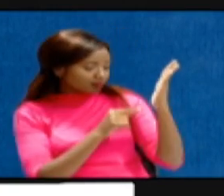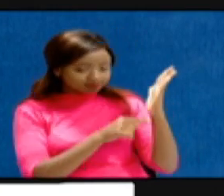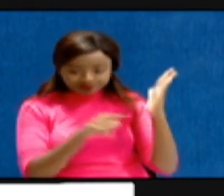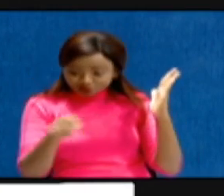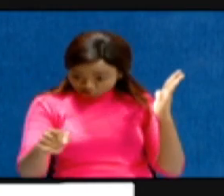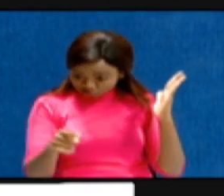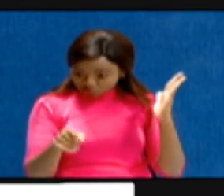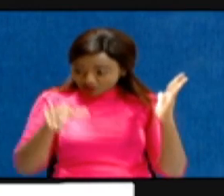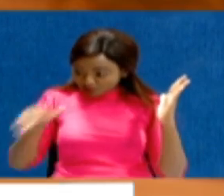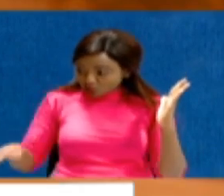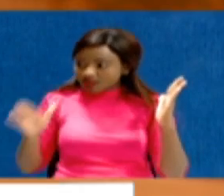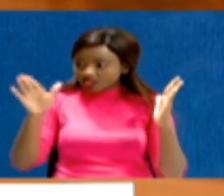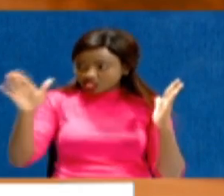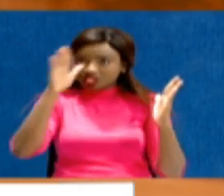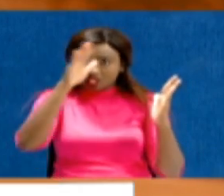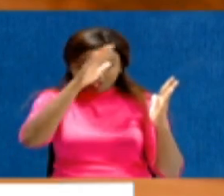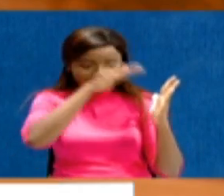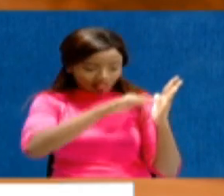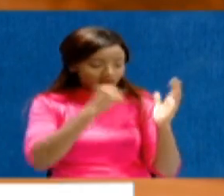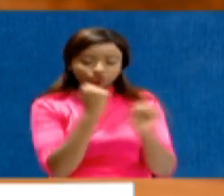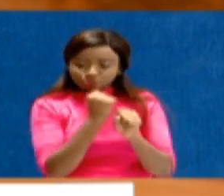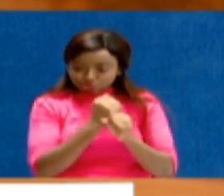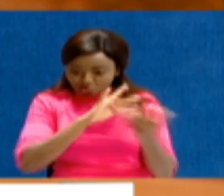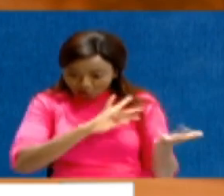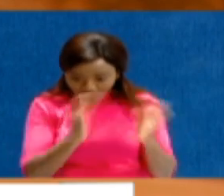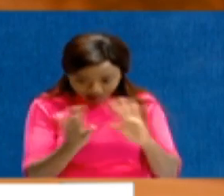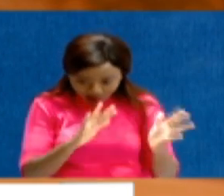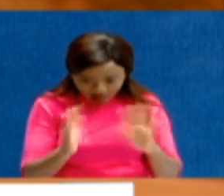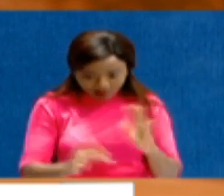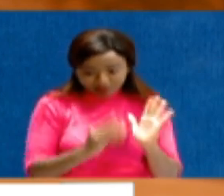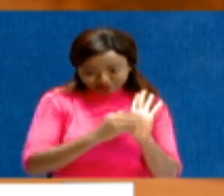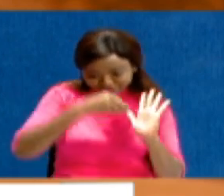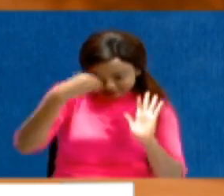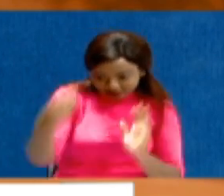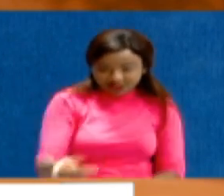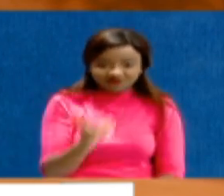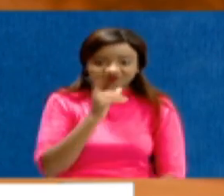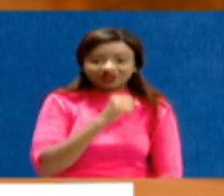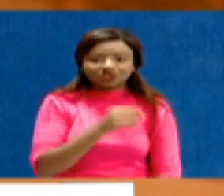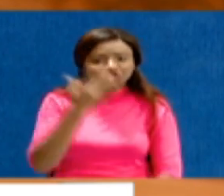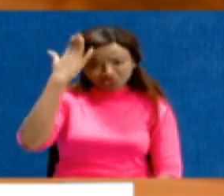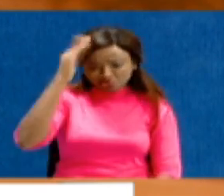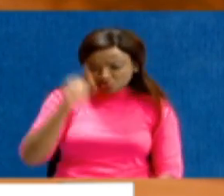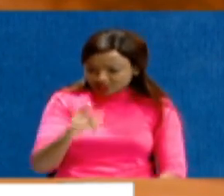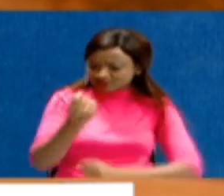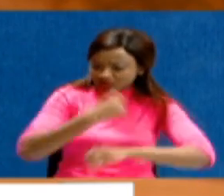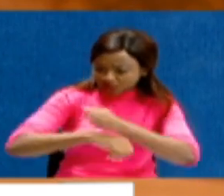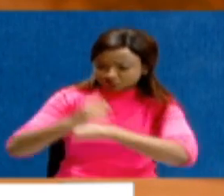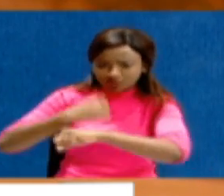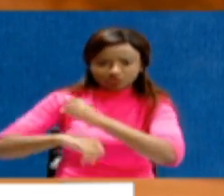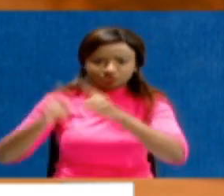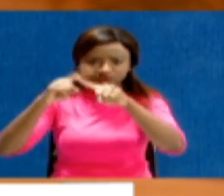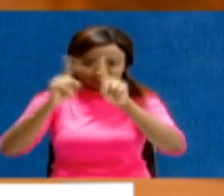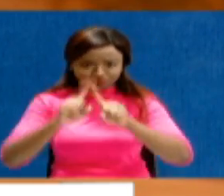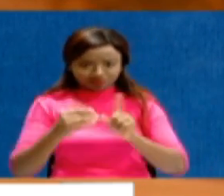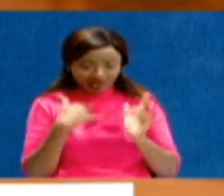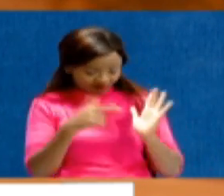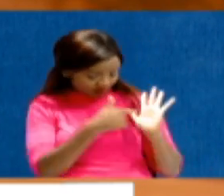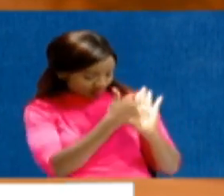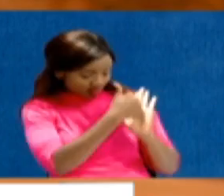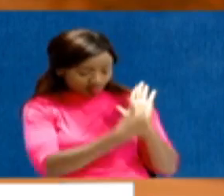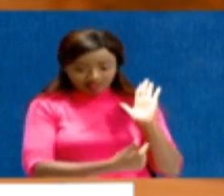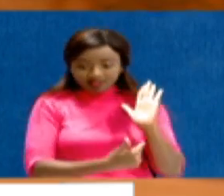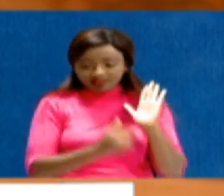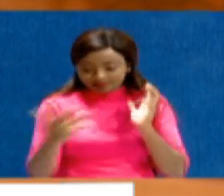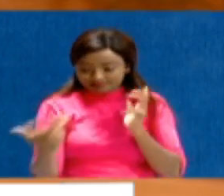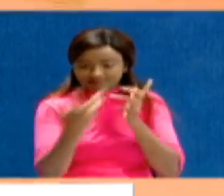where you know that your child at any given time is engaging in an activity and it is a safe activity that they're engaging in. The